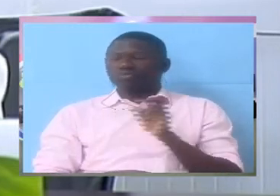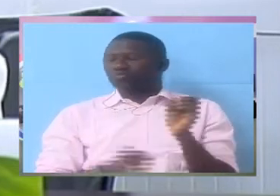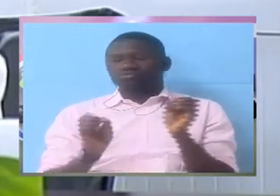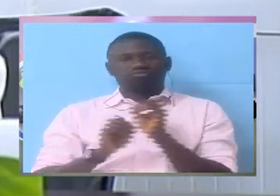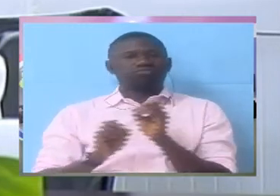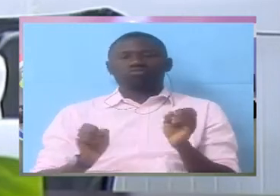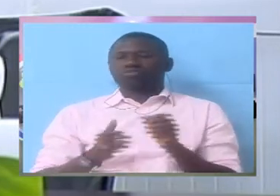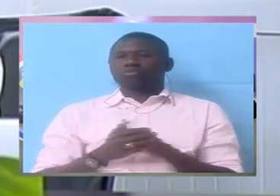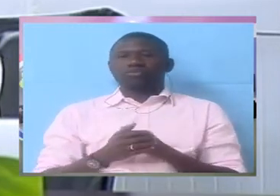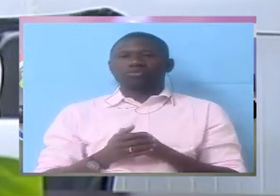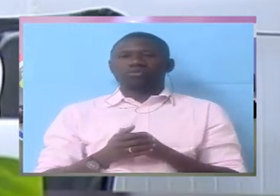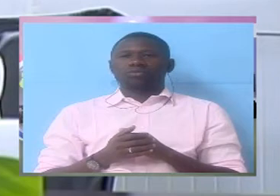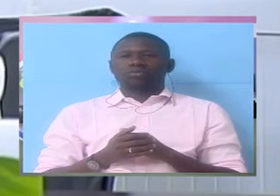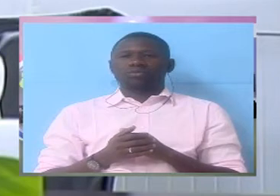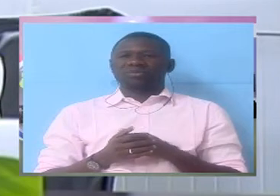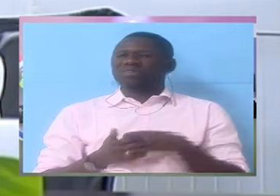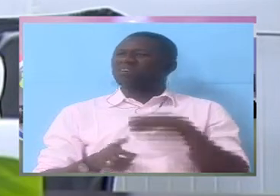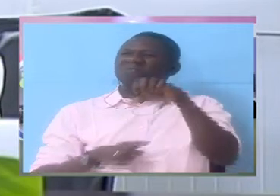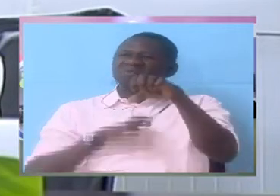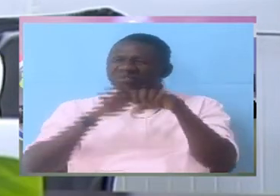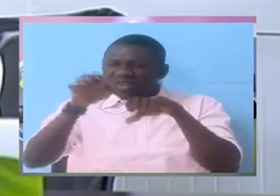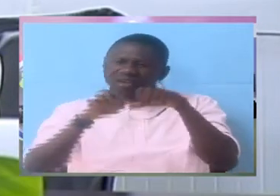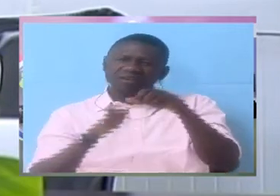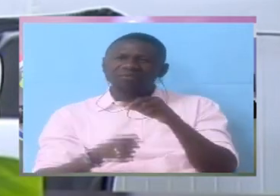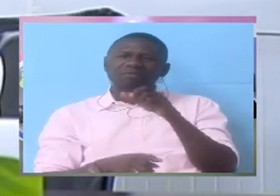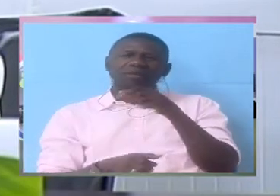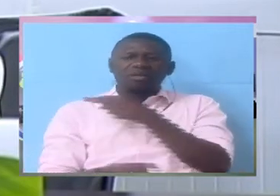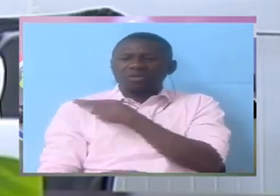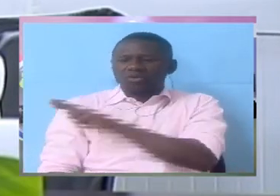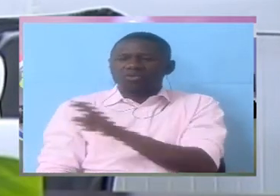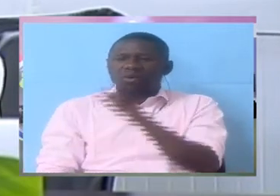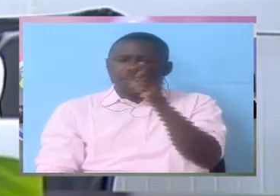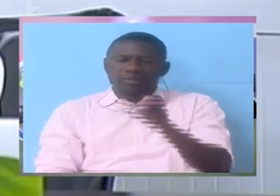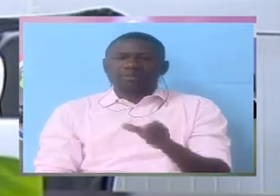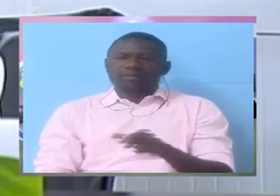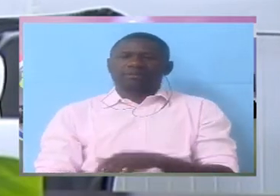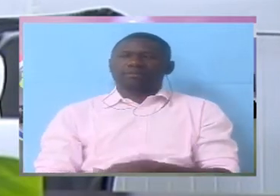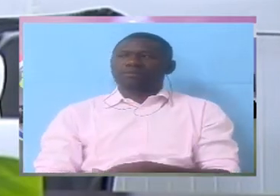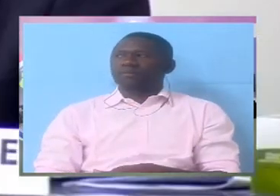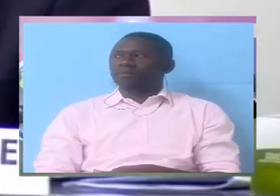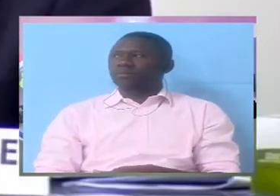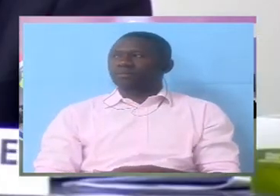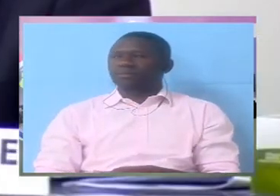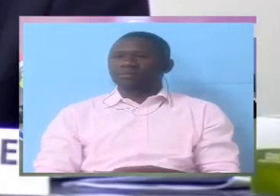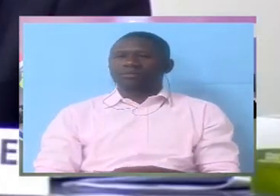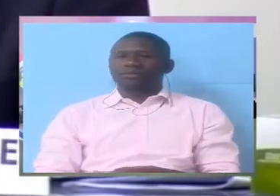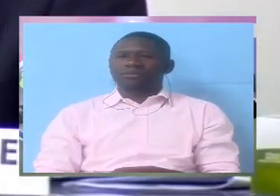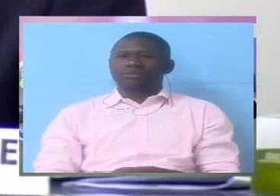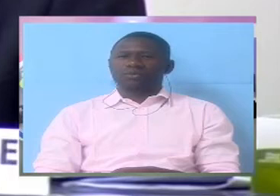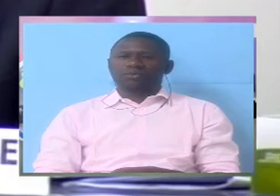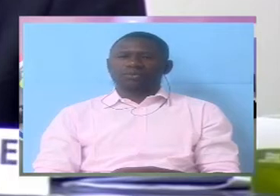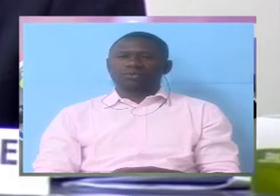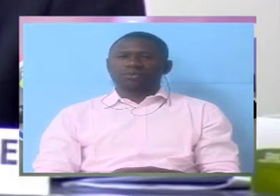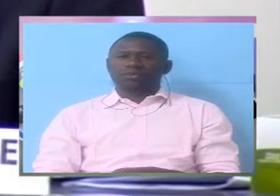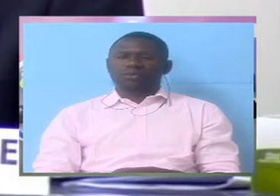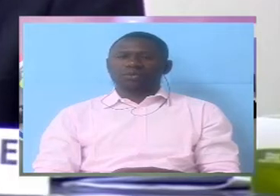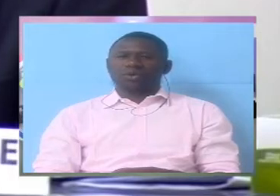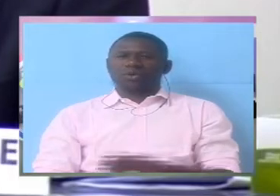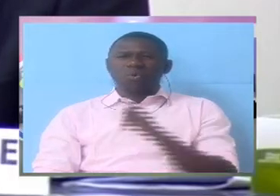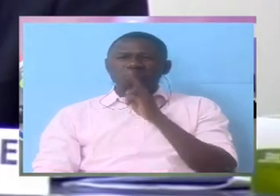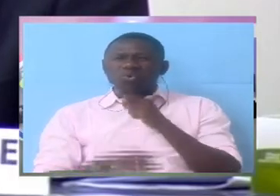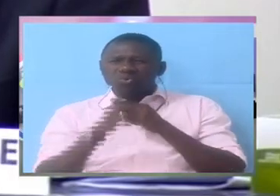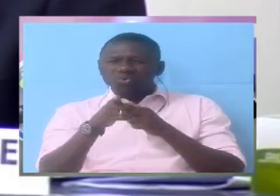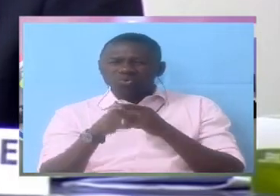Who is he? Who who are you to judge whether he